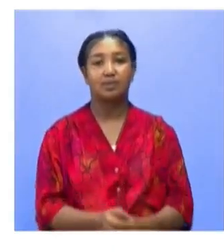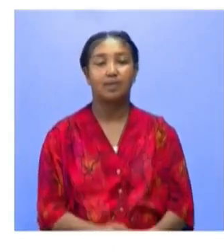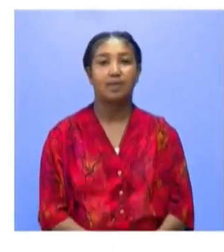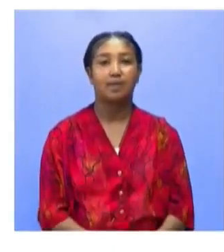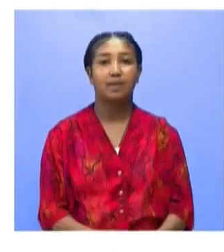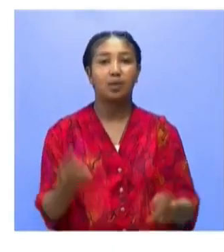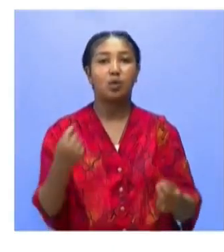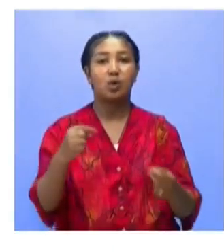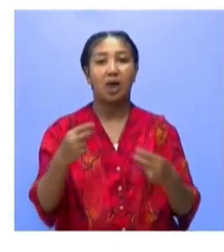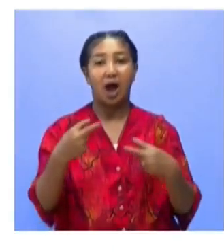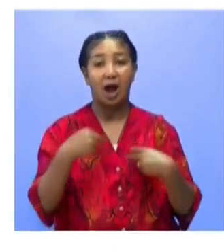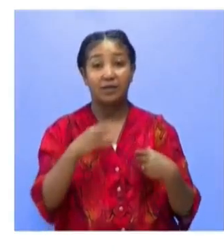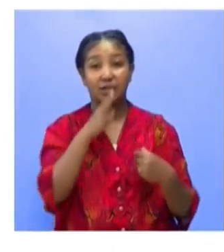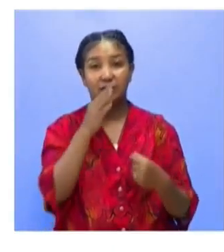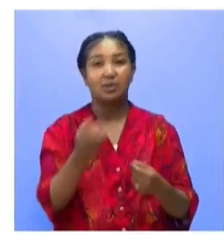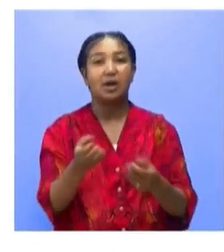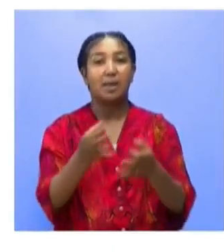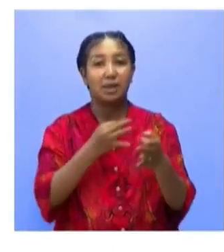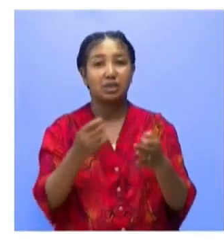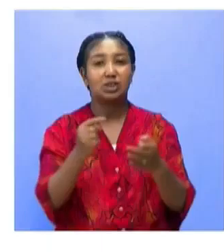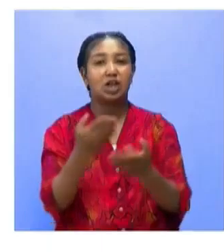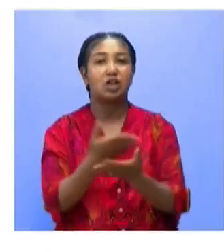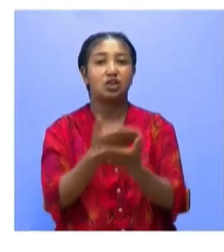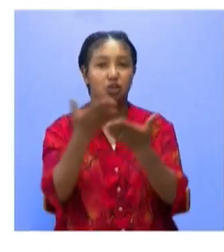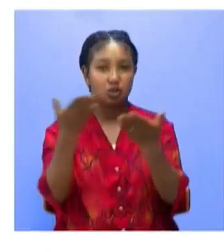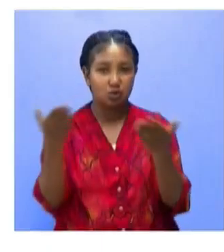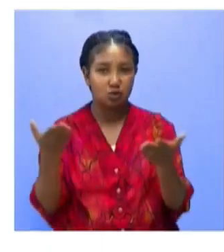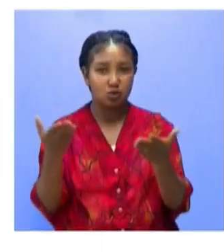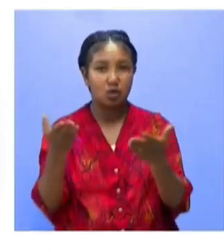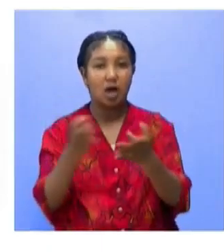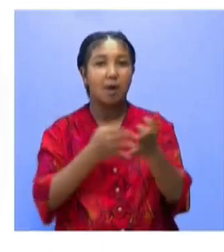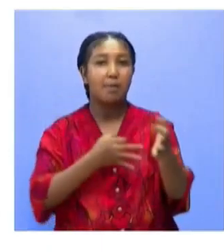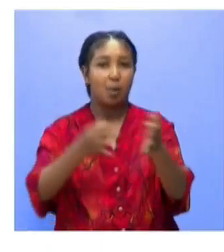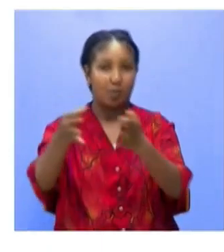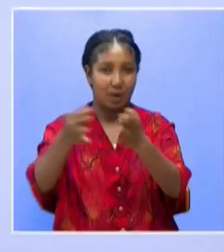We haven't mentioned the issue properly.